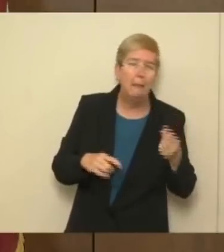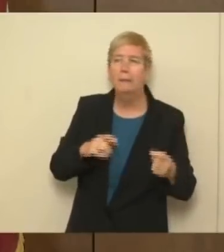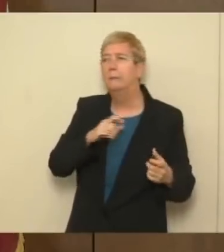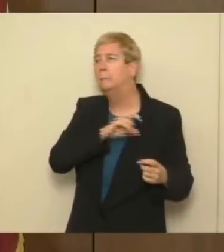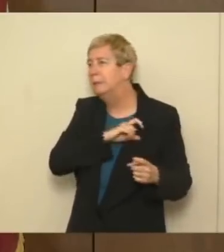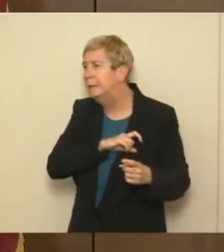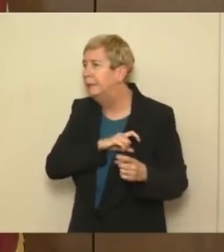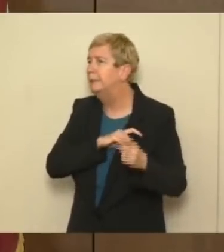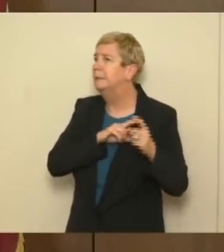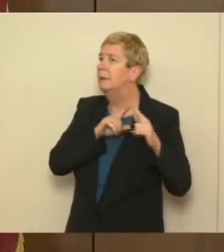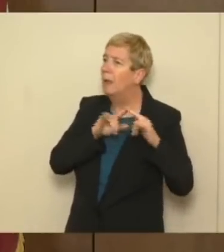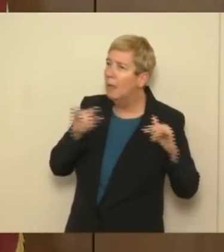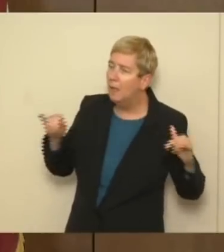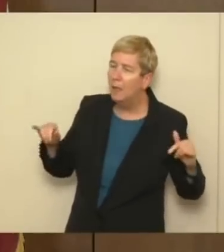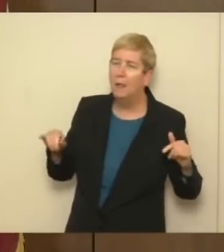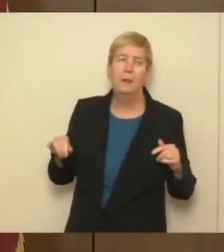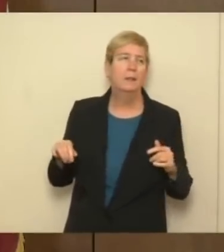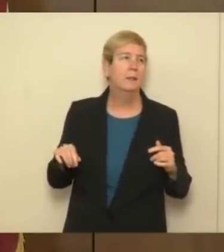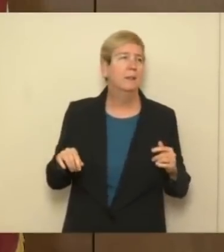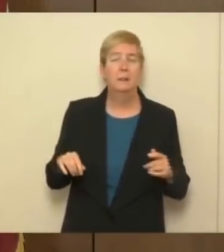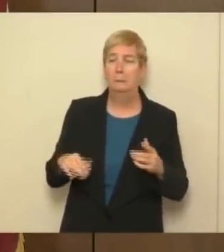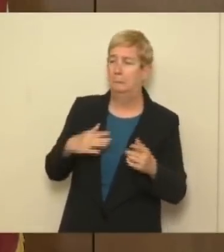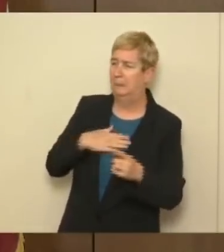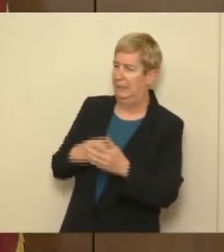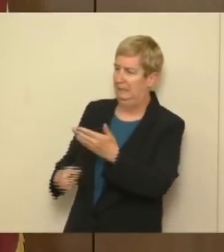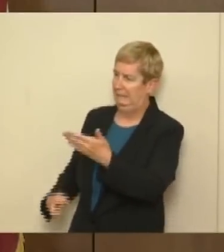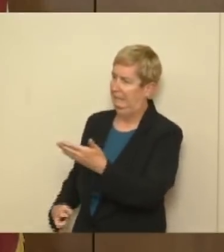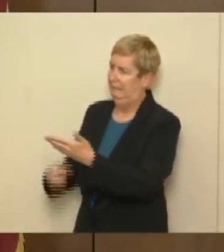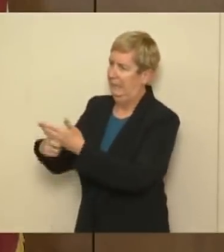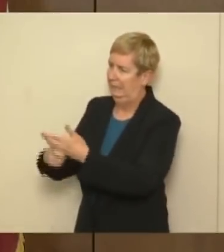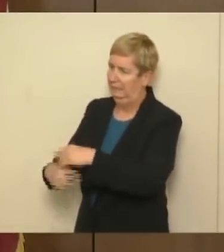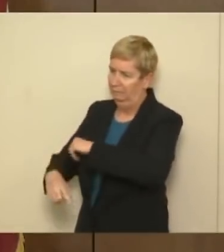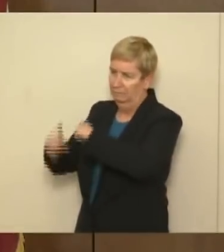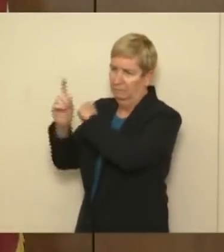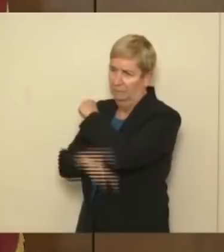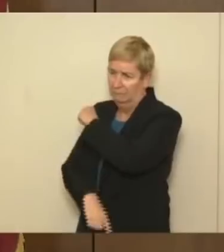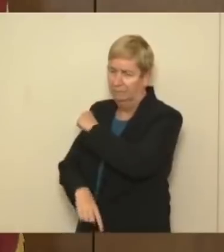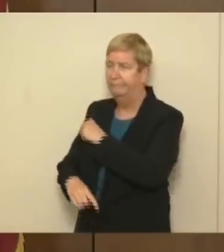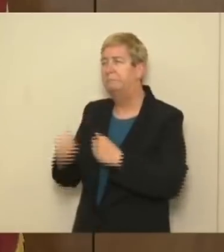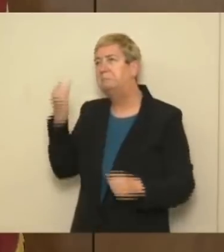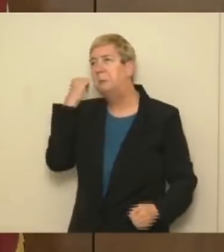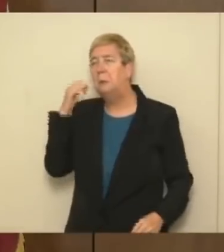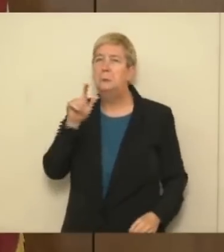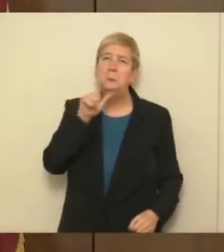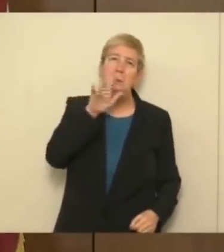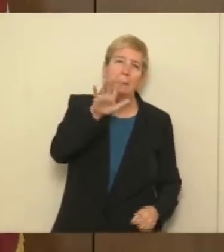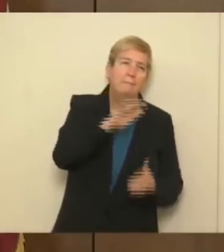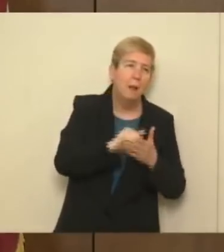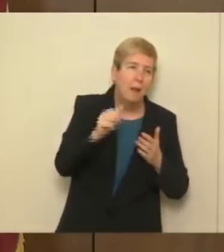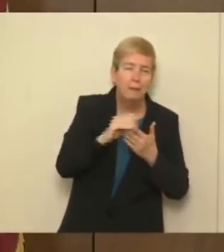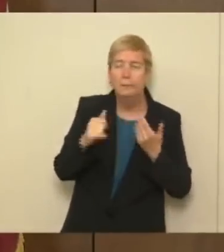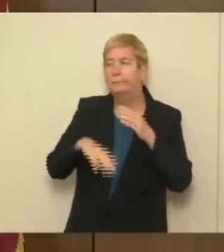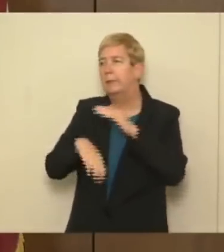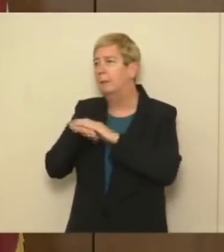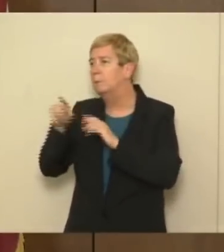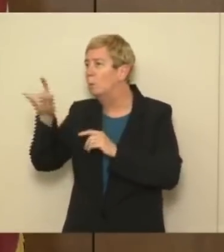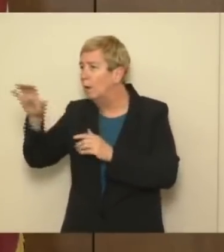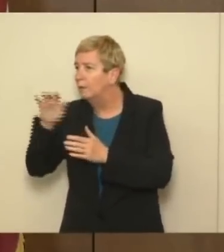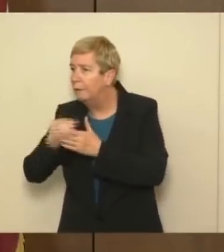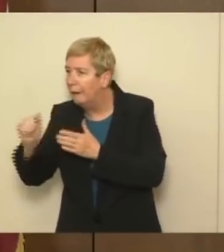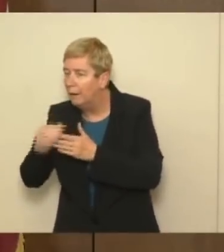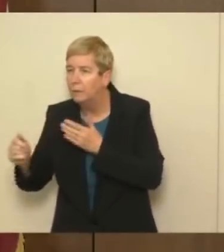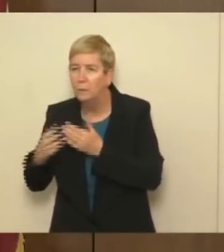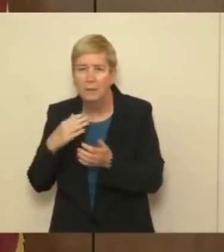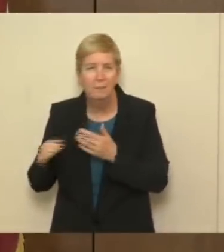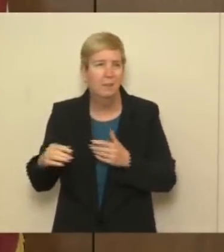officers provide a citation of $25 to $100 and whatever it is